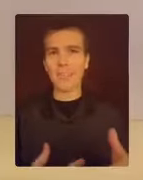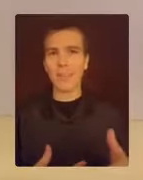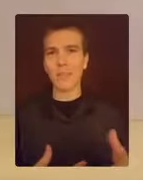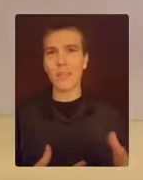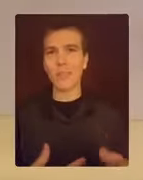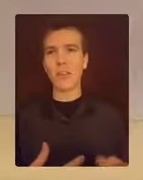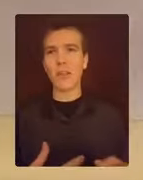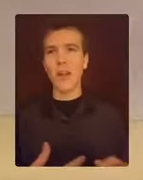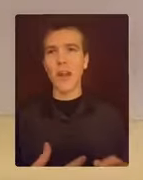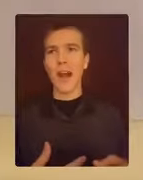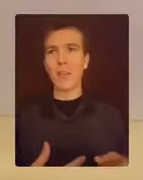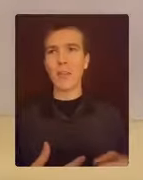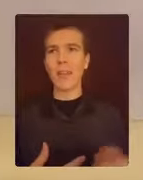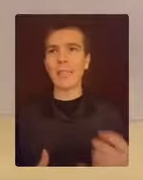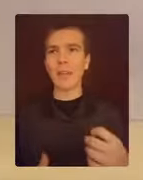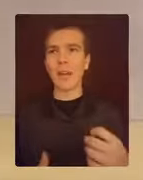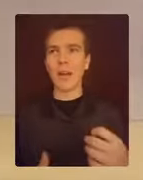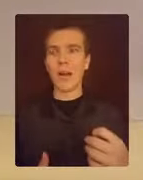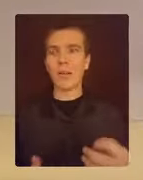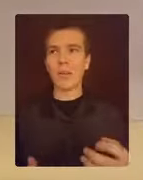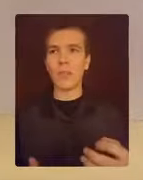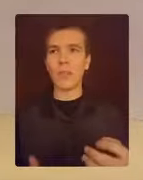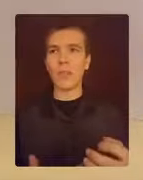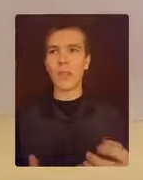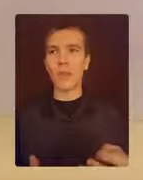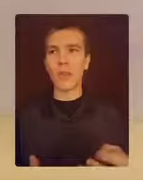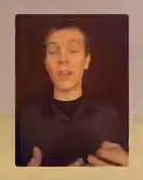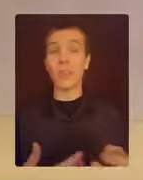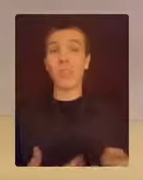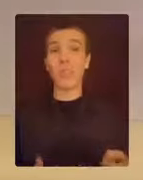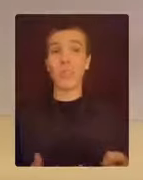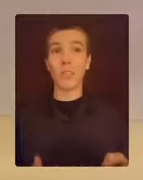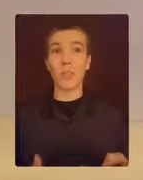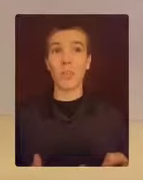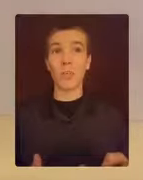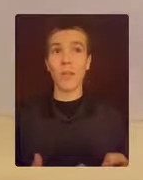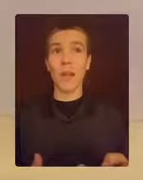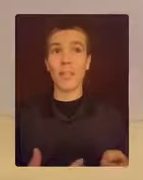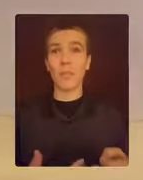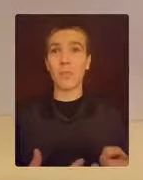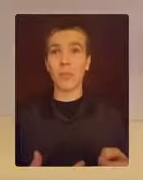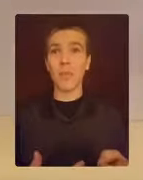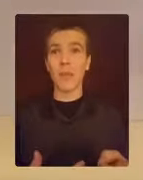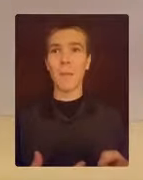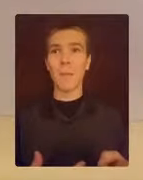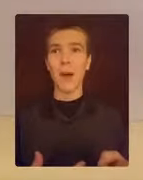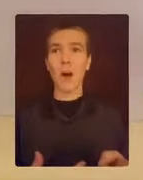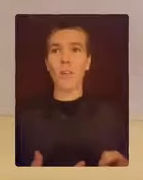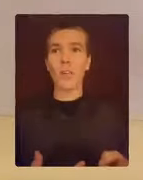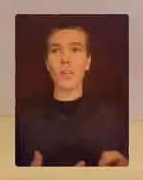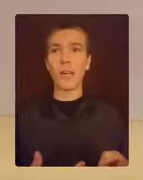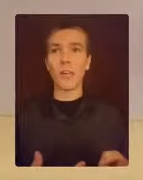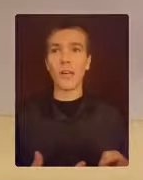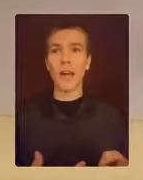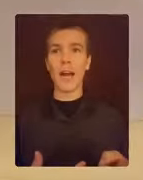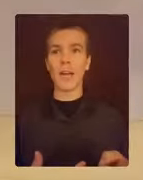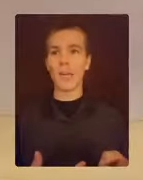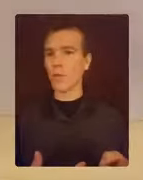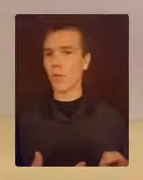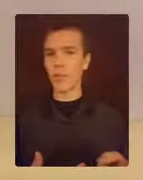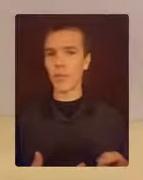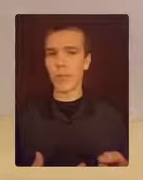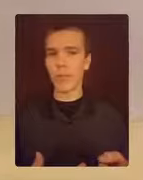exact same dream. So I realized, oh my goodness, I'm dreaming. And then suddenly, as soon as I realized I'm dreaming, all of a sudden I